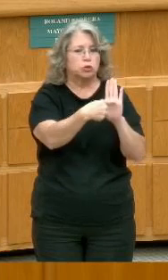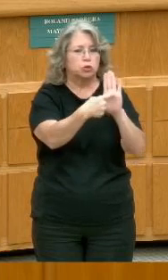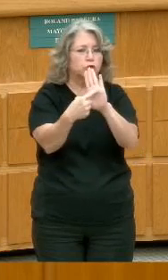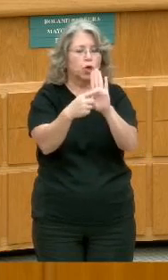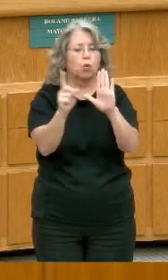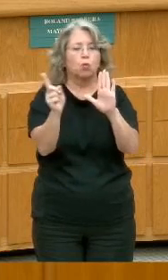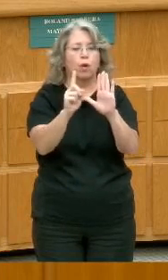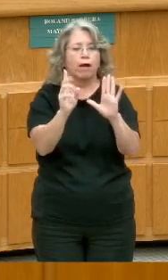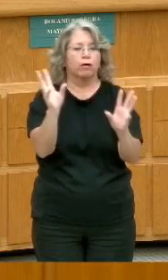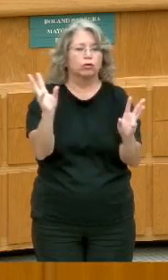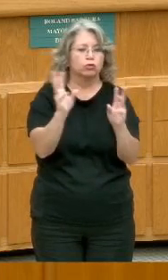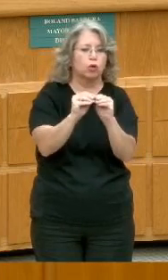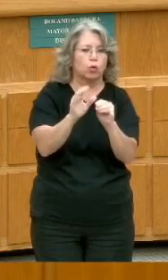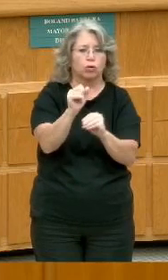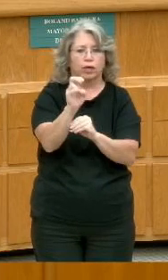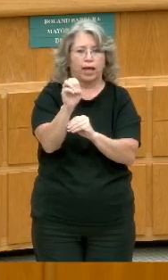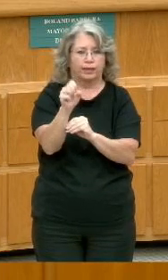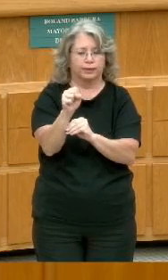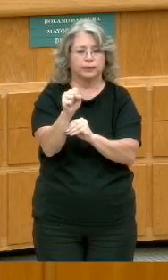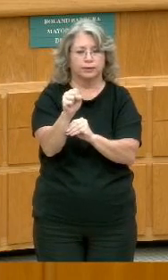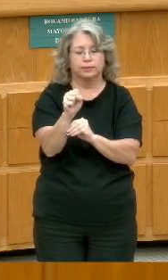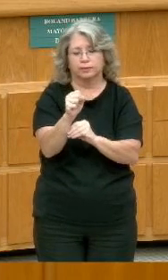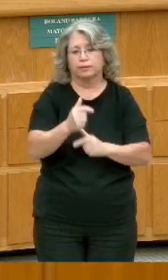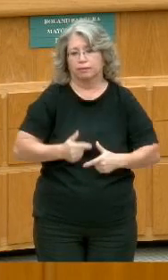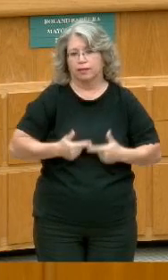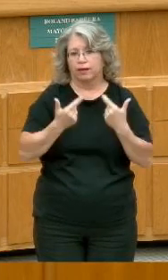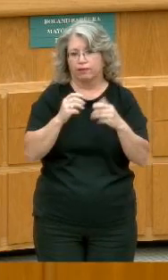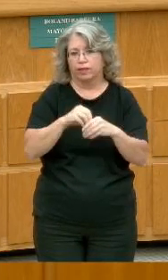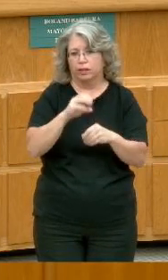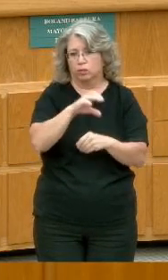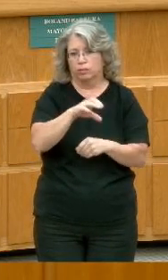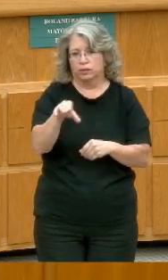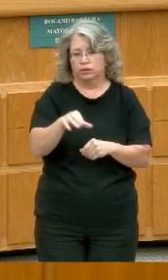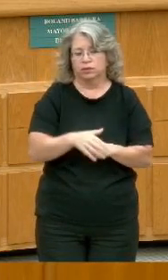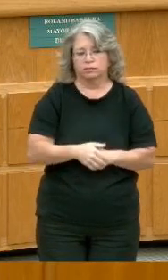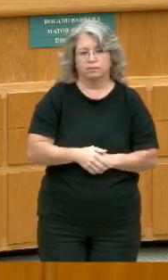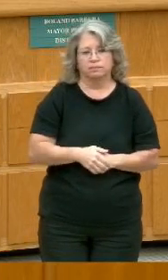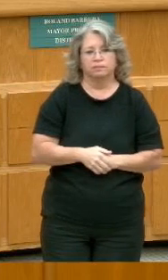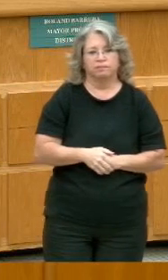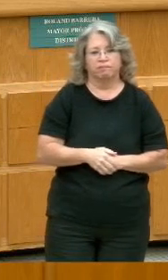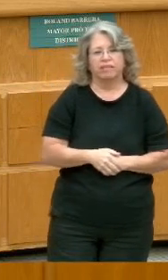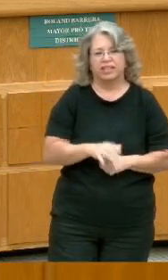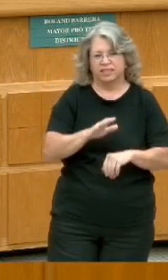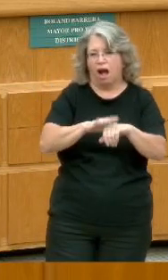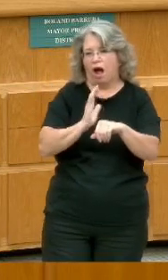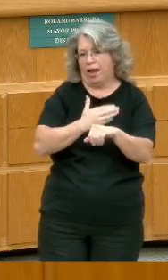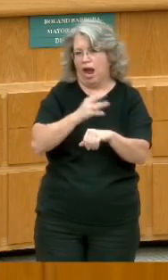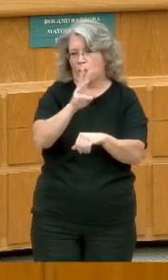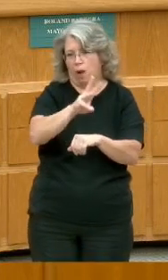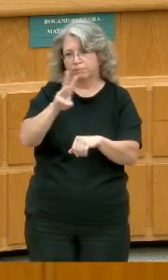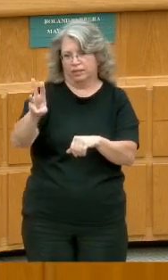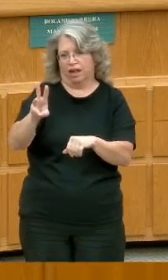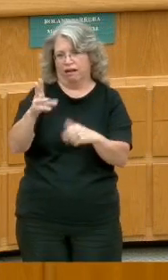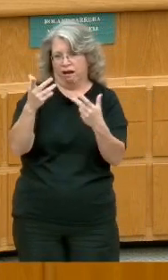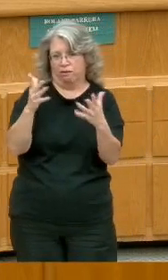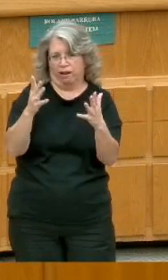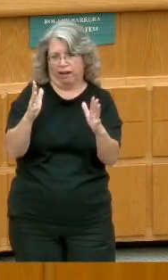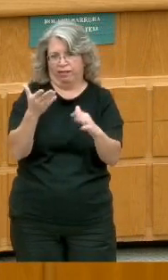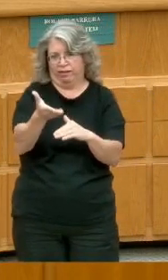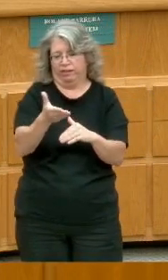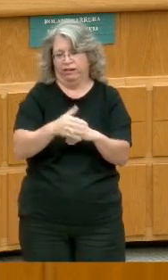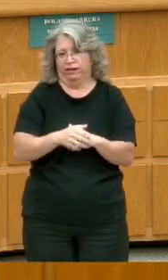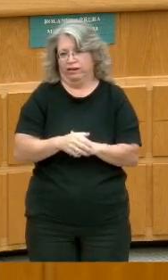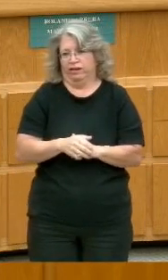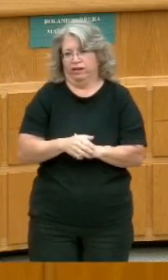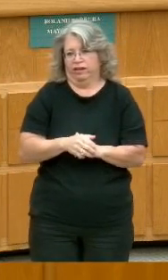cases to date are in terms of zip code across the city. That's something that is on our website, though, the Joint City-County